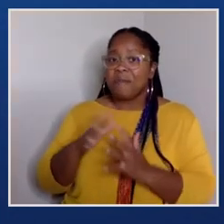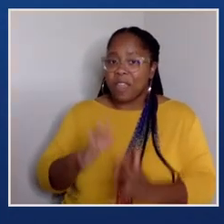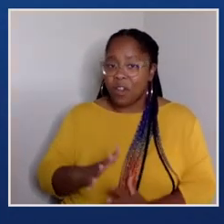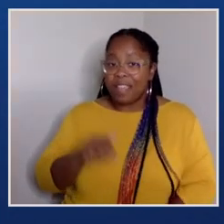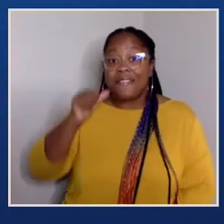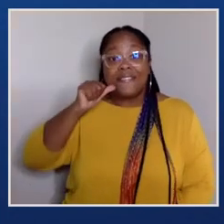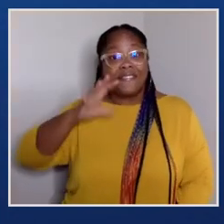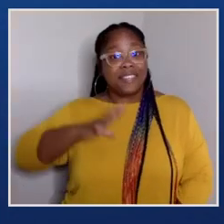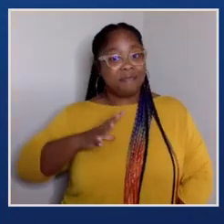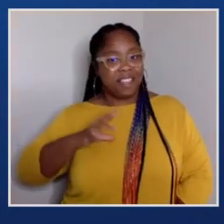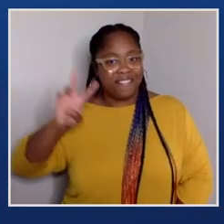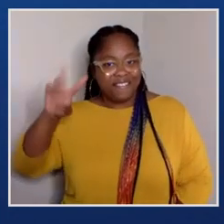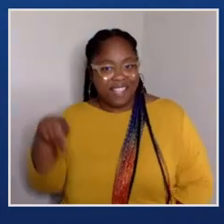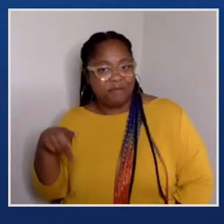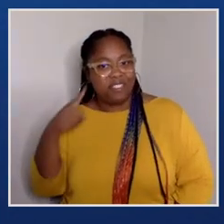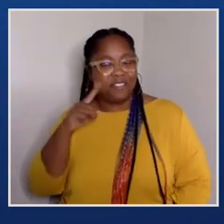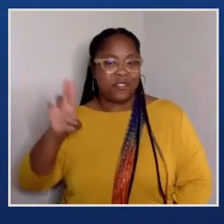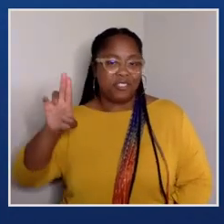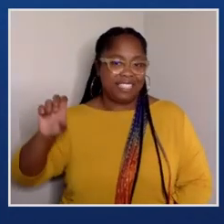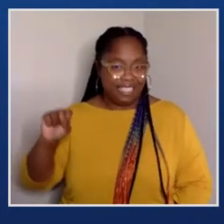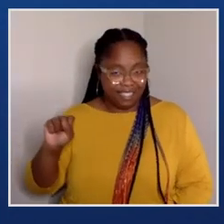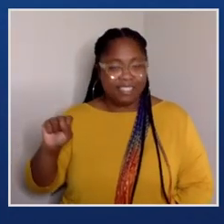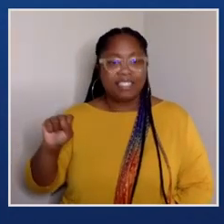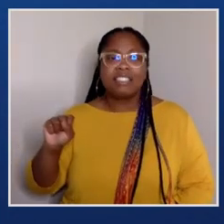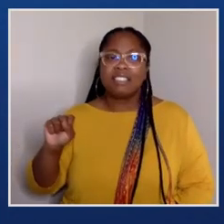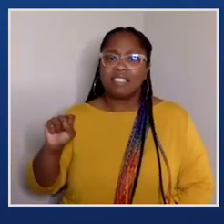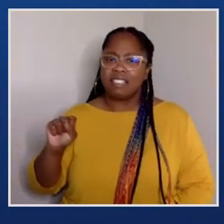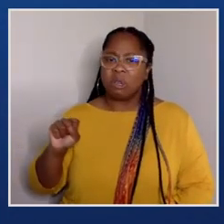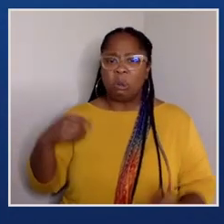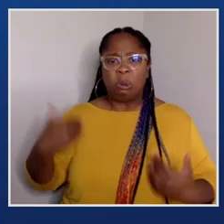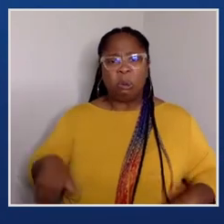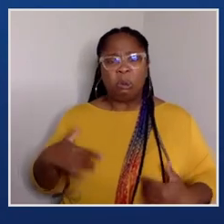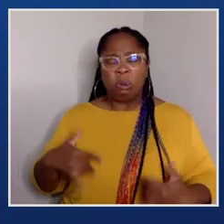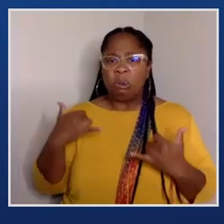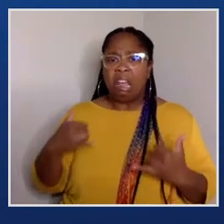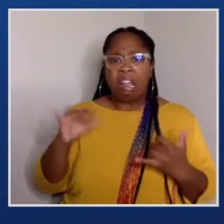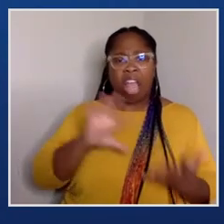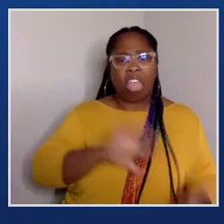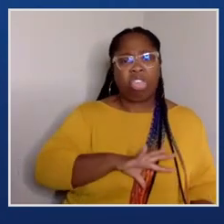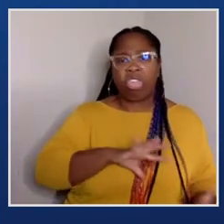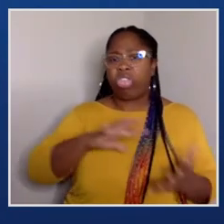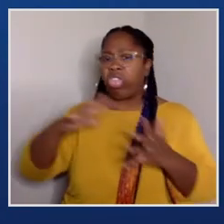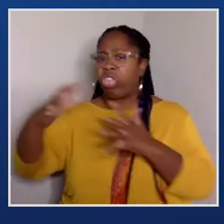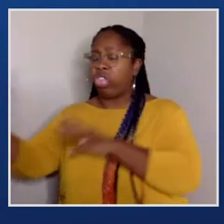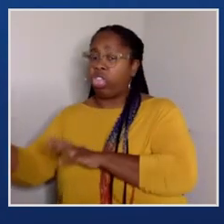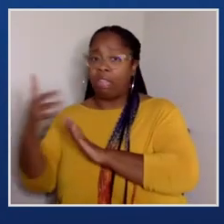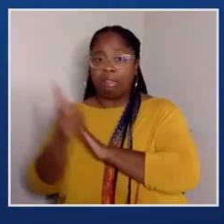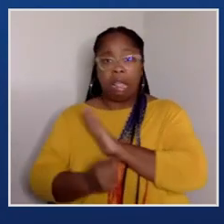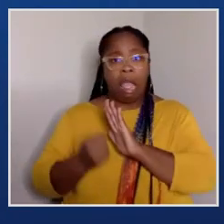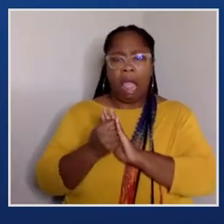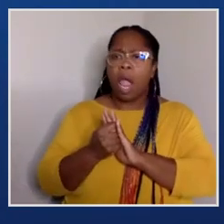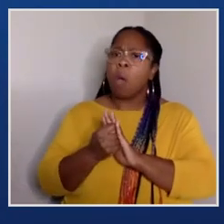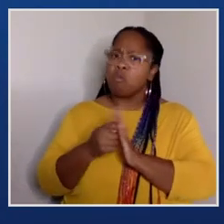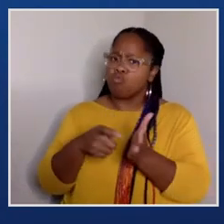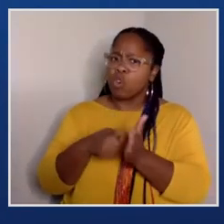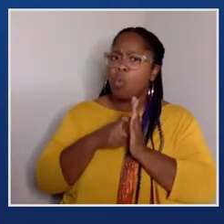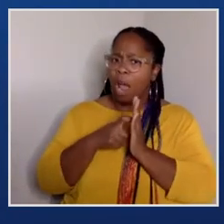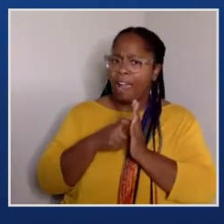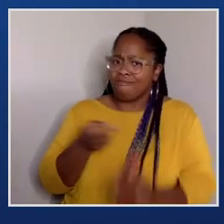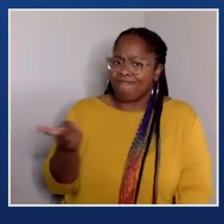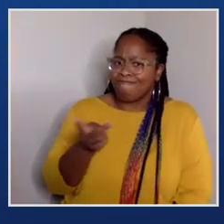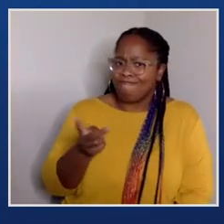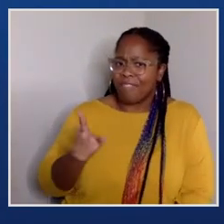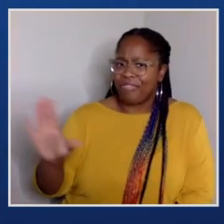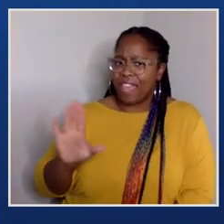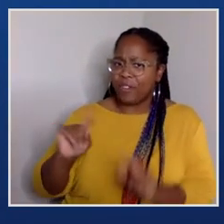of the United States. These tumultuous times call for such a team as Joe Biden